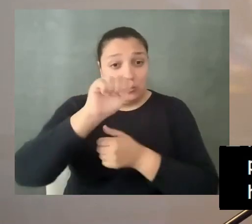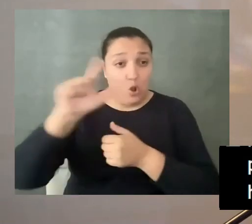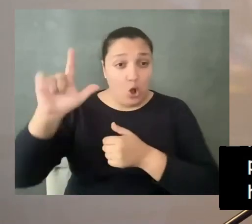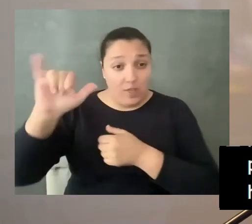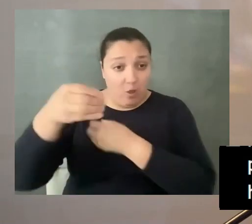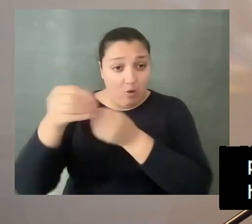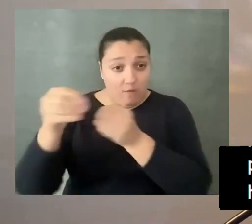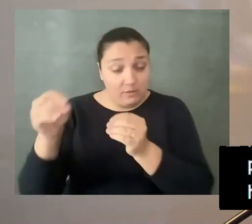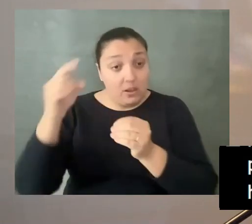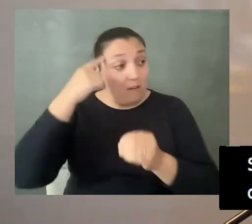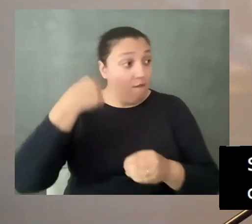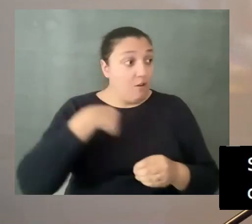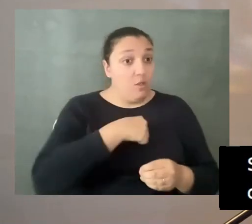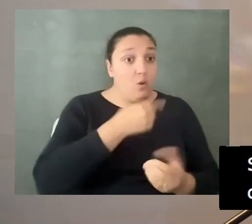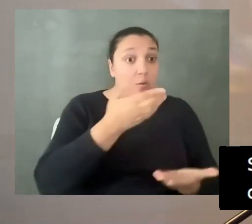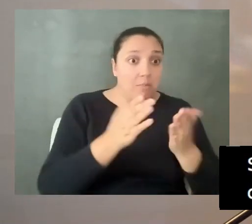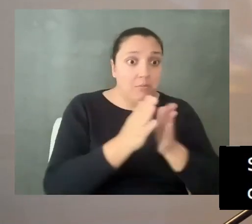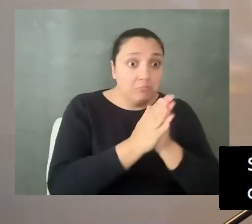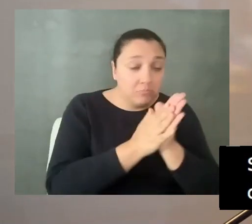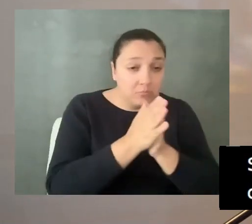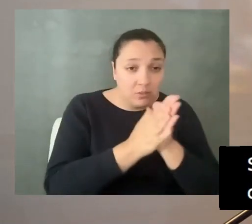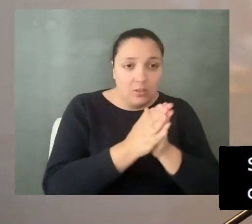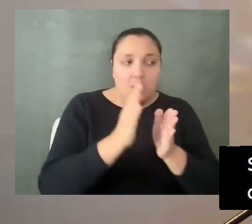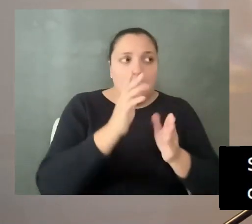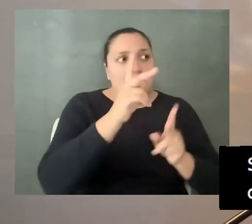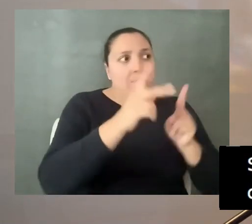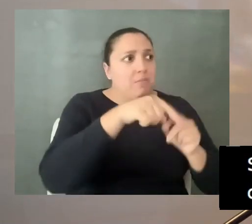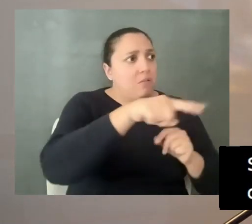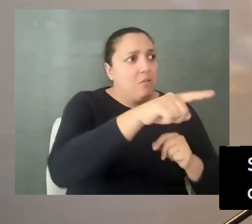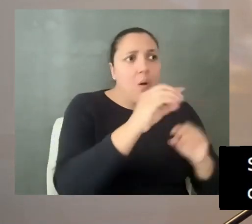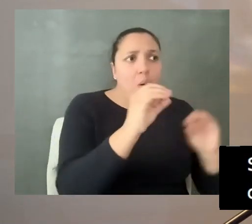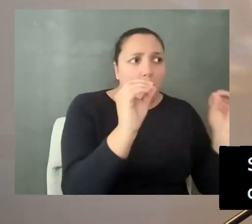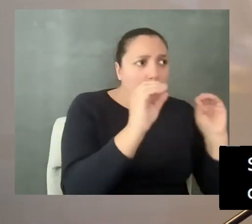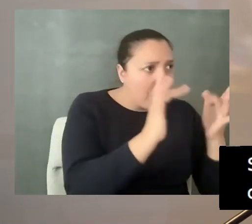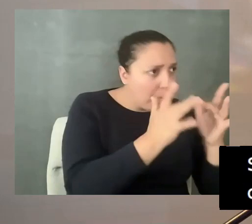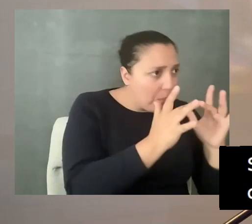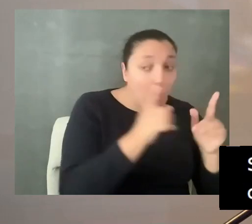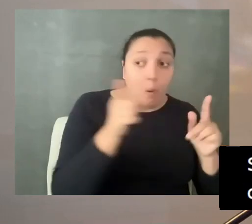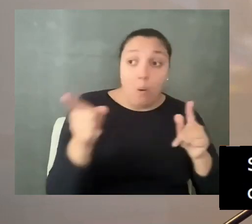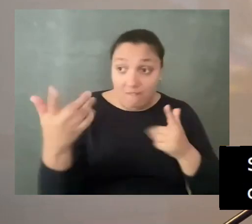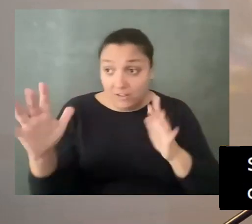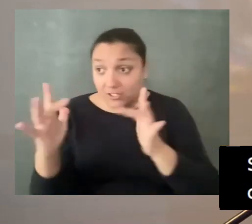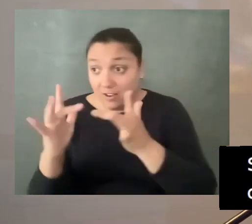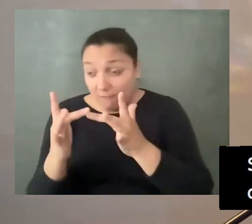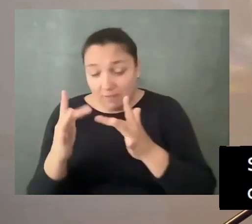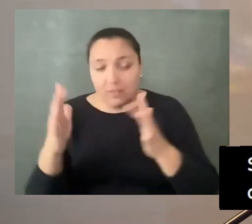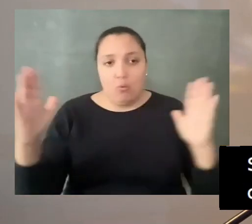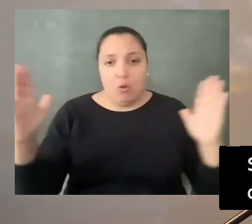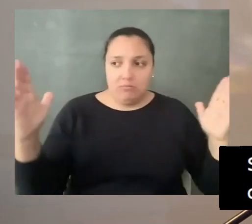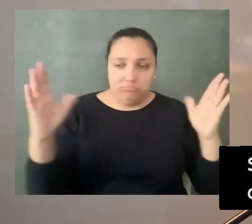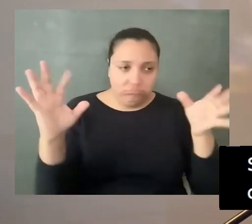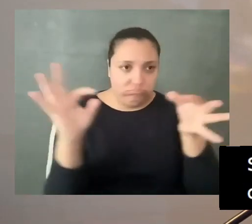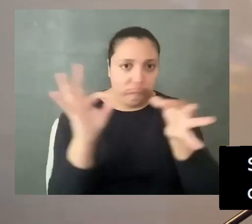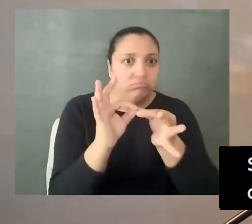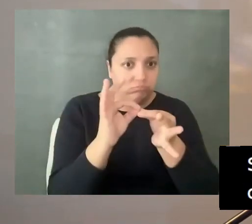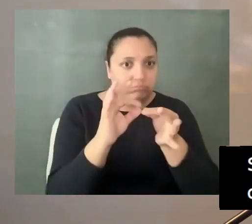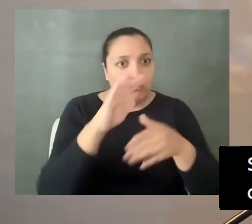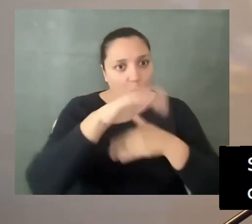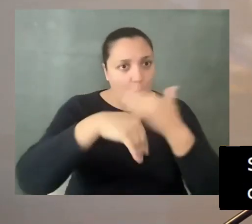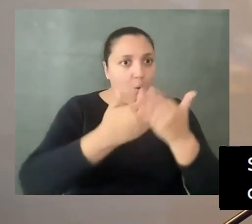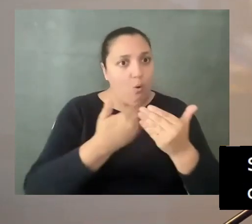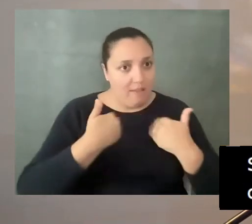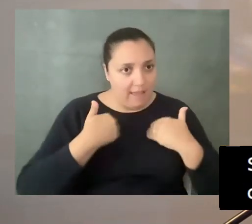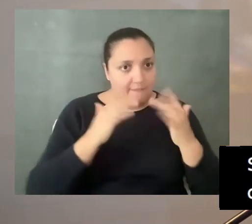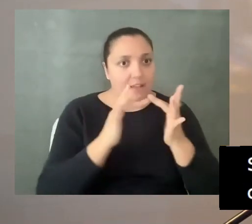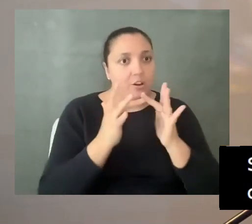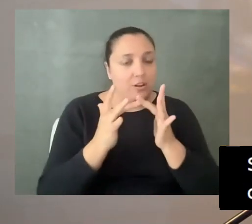of us who care about closing the digital divide in New York, we are so fortunate, and let me tell you this, so fortunate that